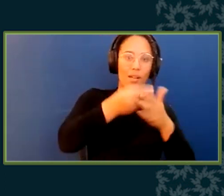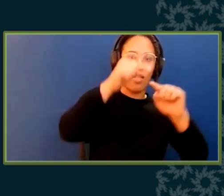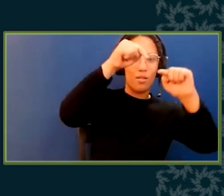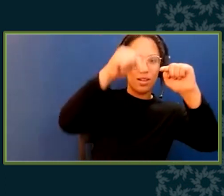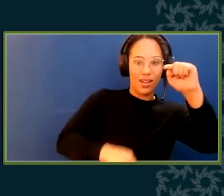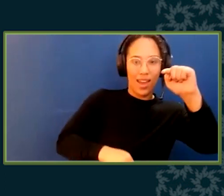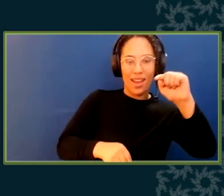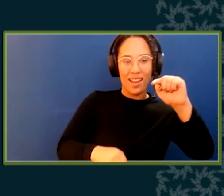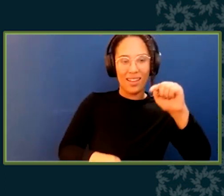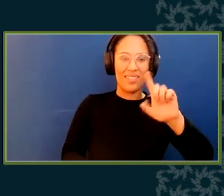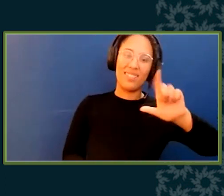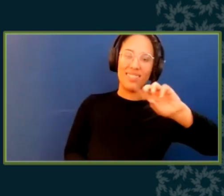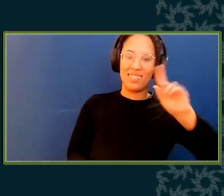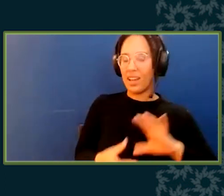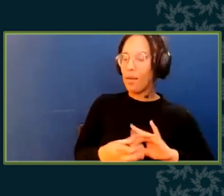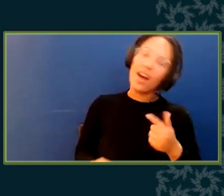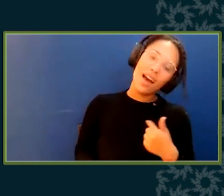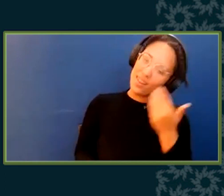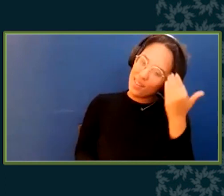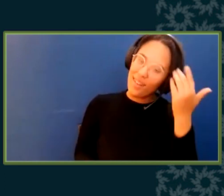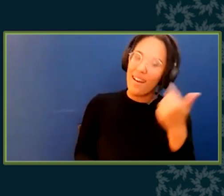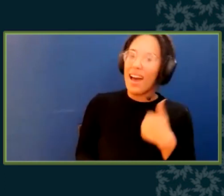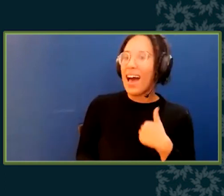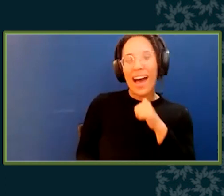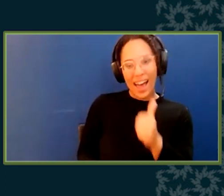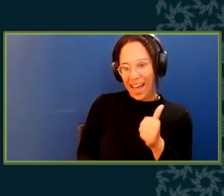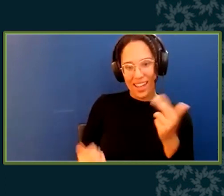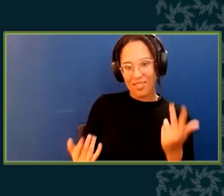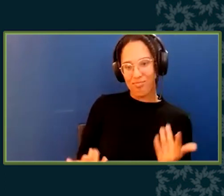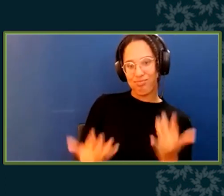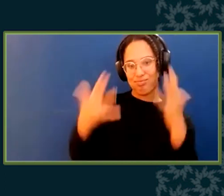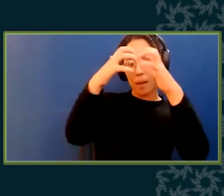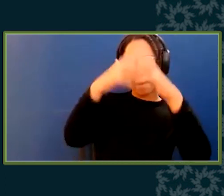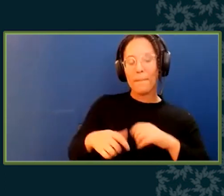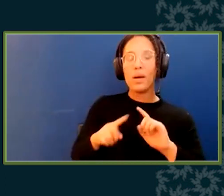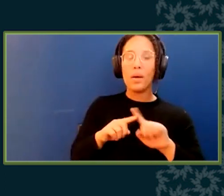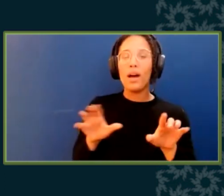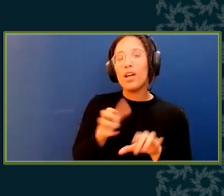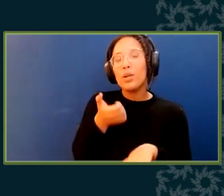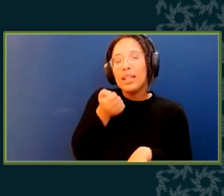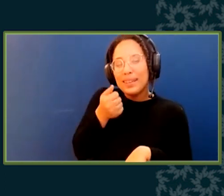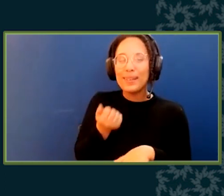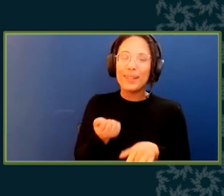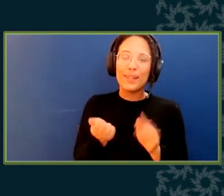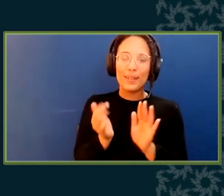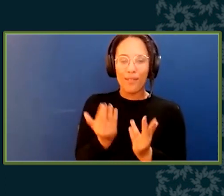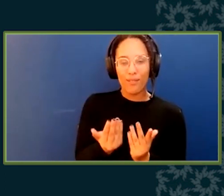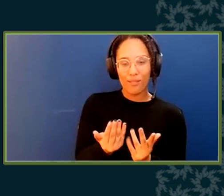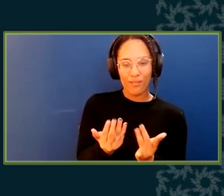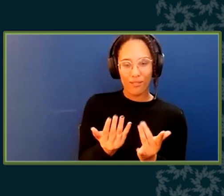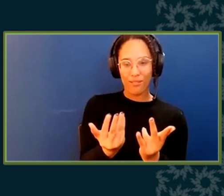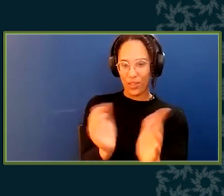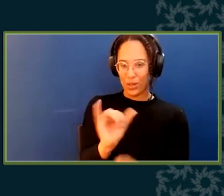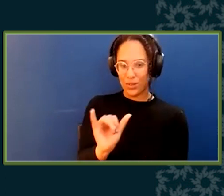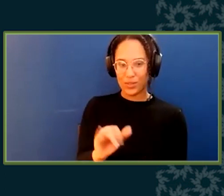every once in a while. Little pre-planned. That's just farming. No brush fire. No, well, this is Minal. I love